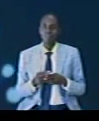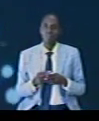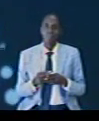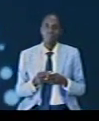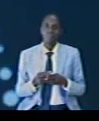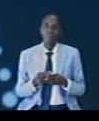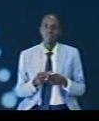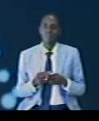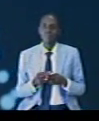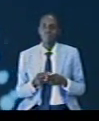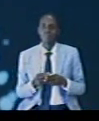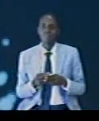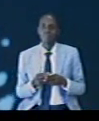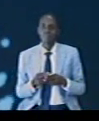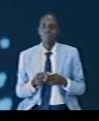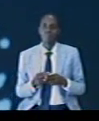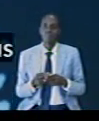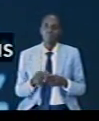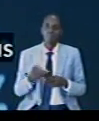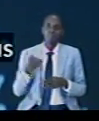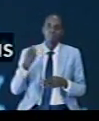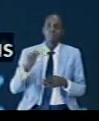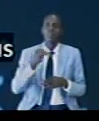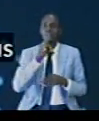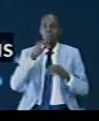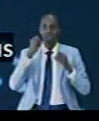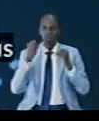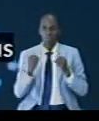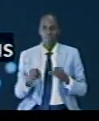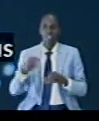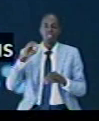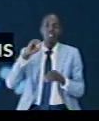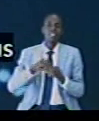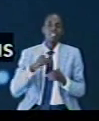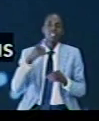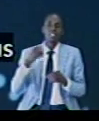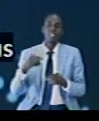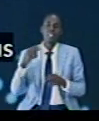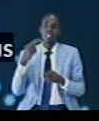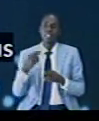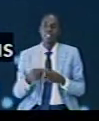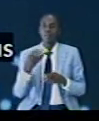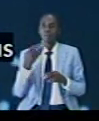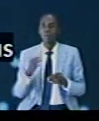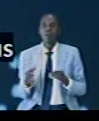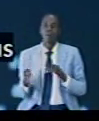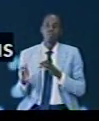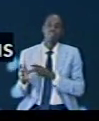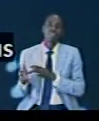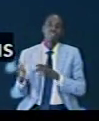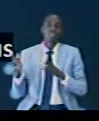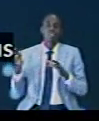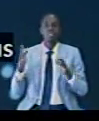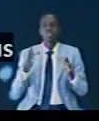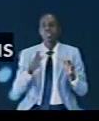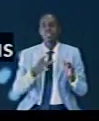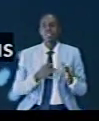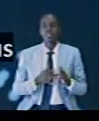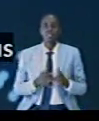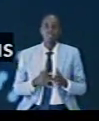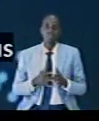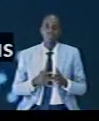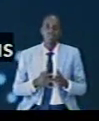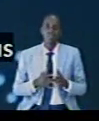Hey, there is power in the name of Jesus.